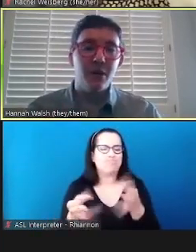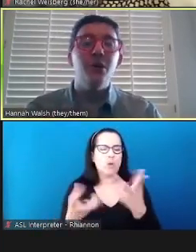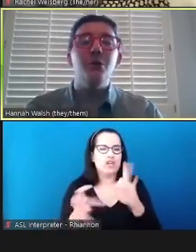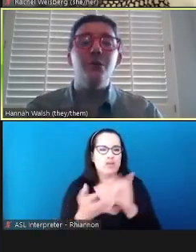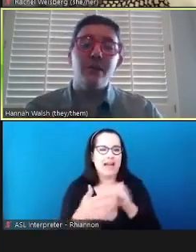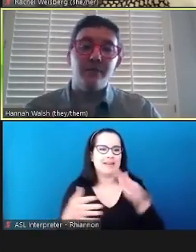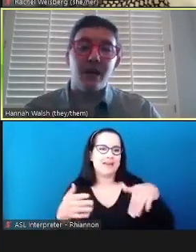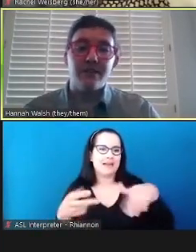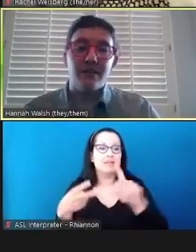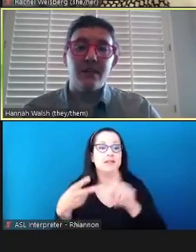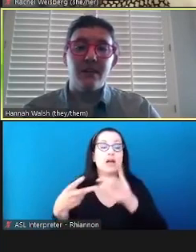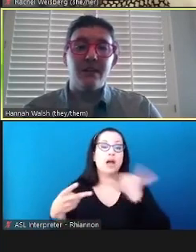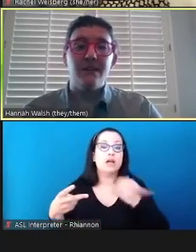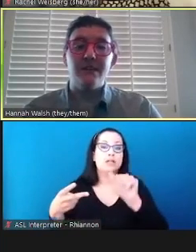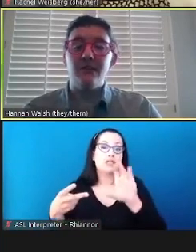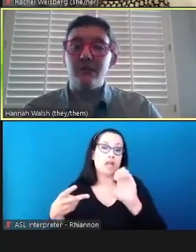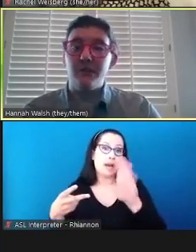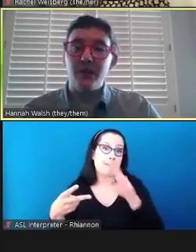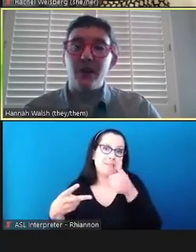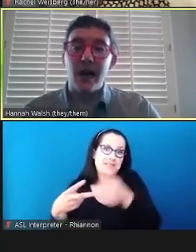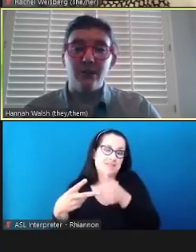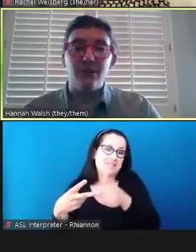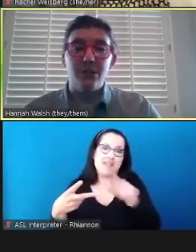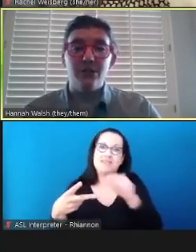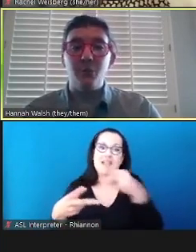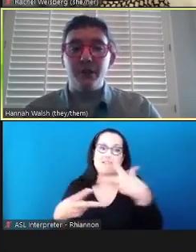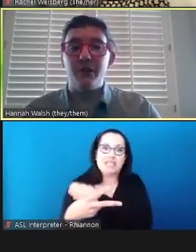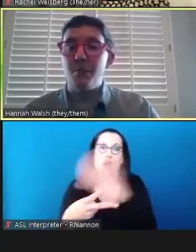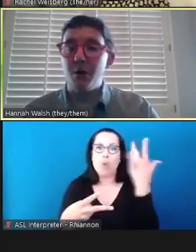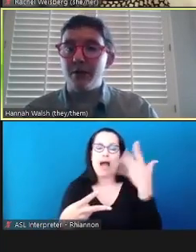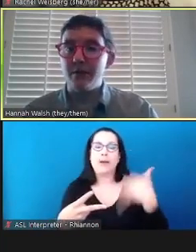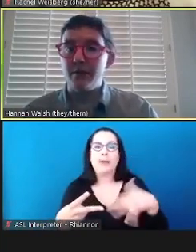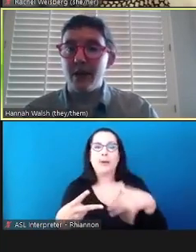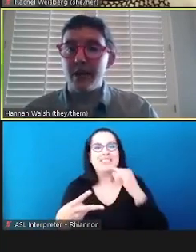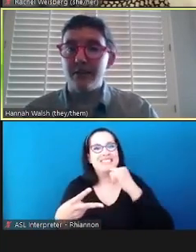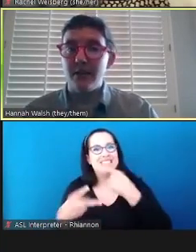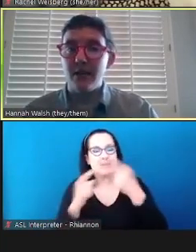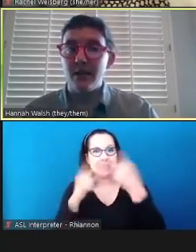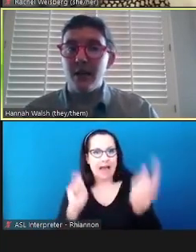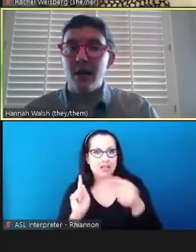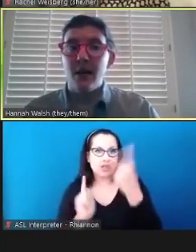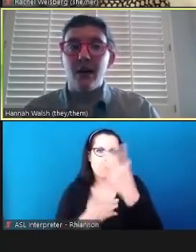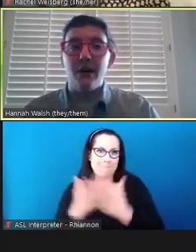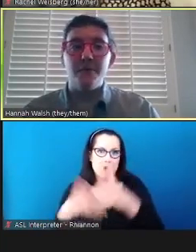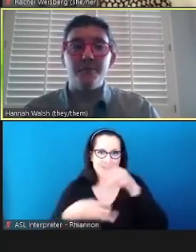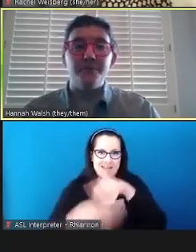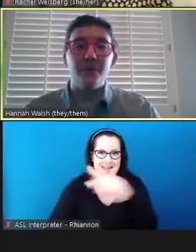Jacob, who is not vaccinated as he has a severe allergy to one of the components of the vaccine.